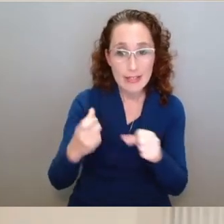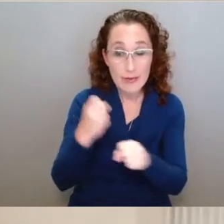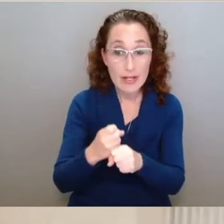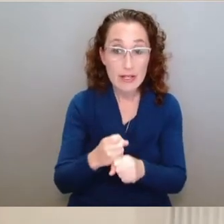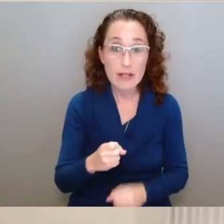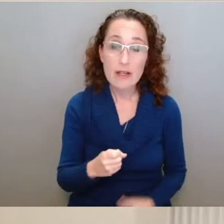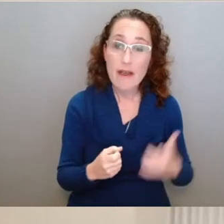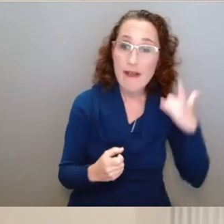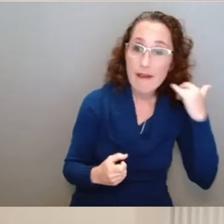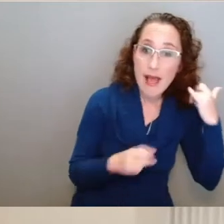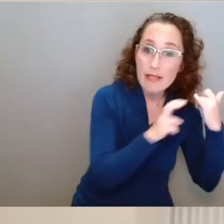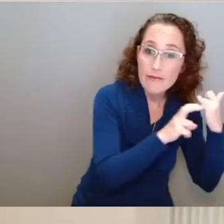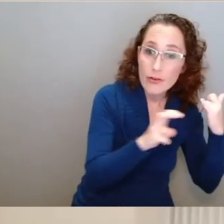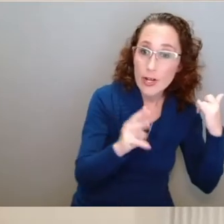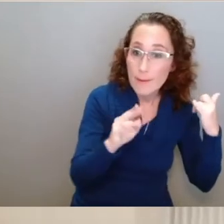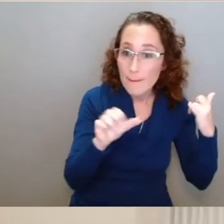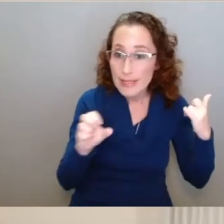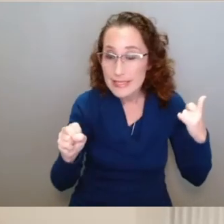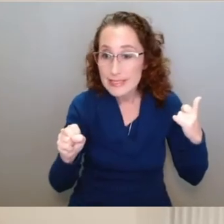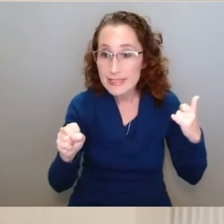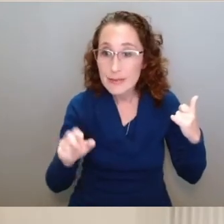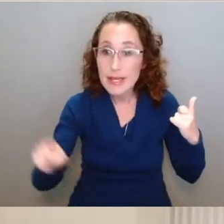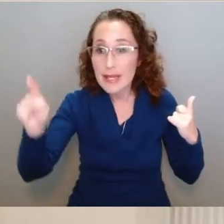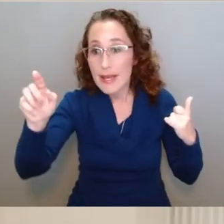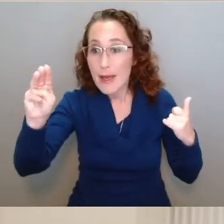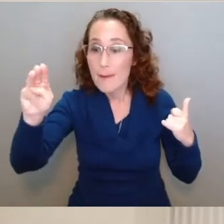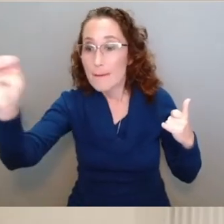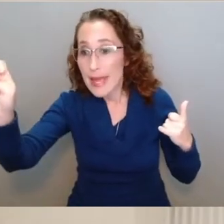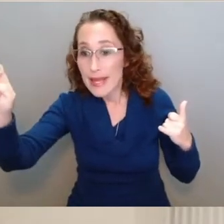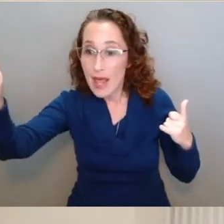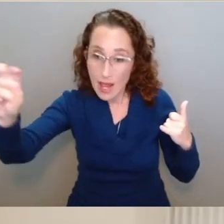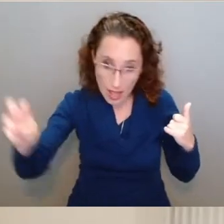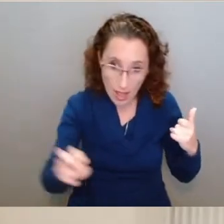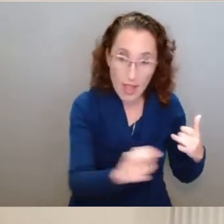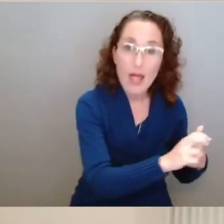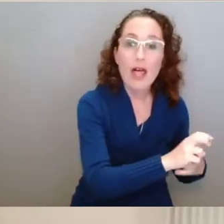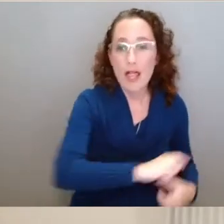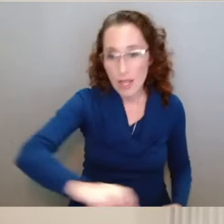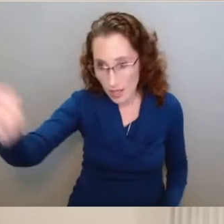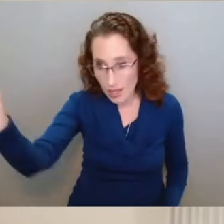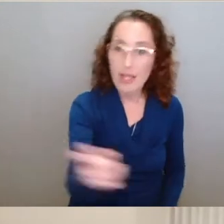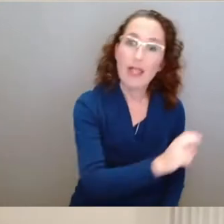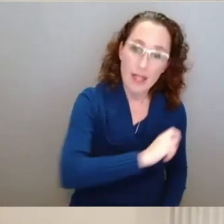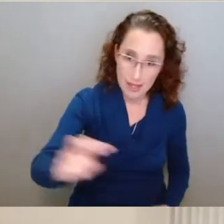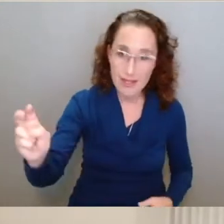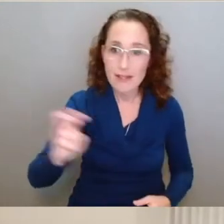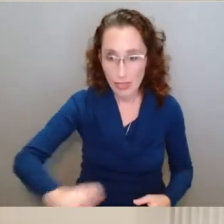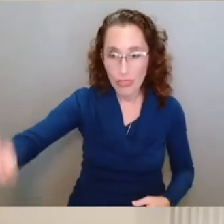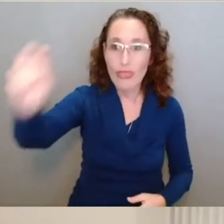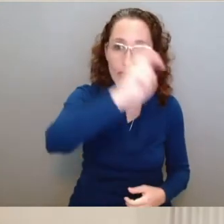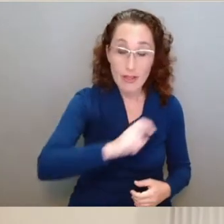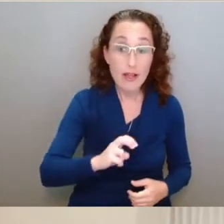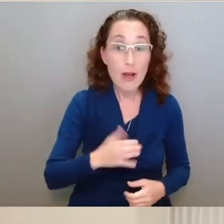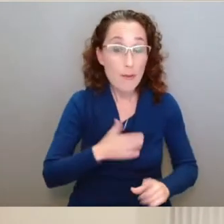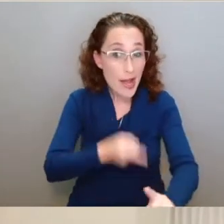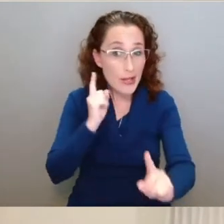from California to Mississippi to Maine and back again multiple times. That was really about finding the